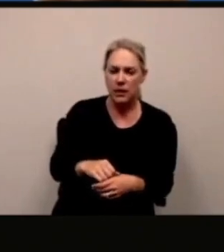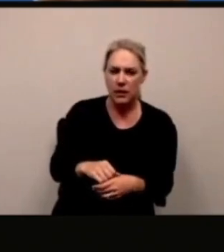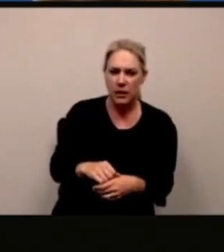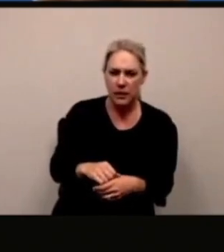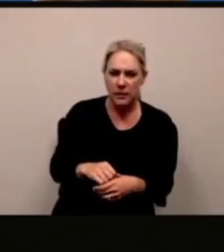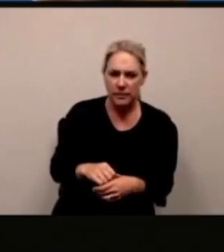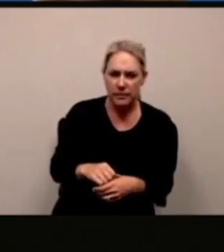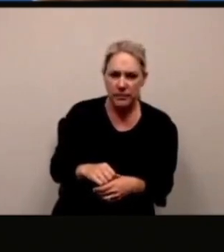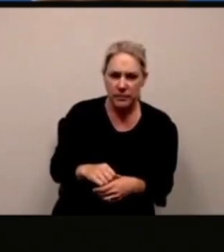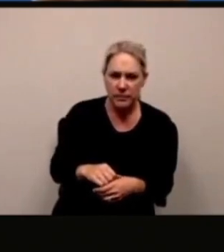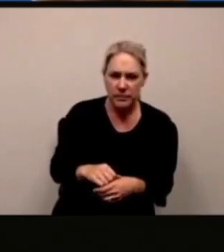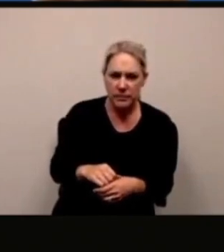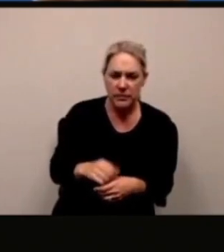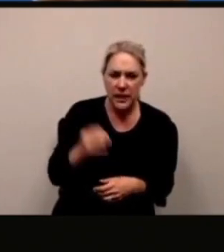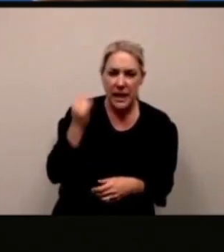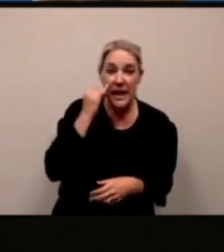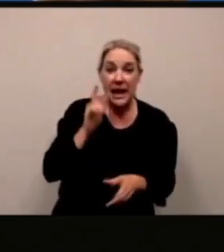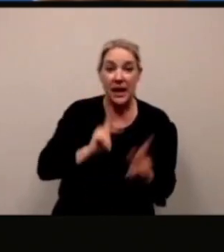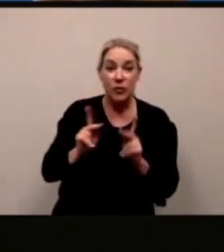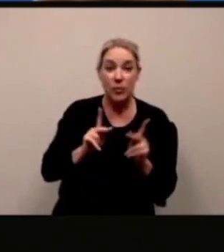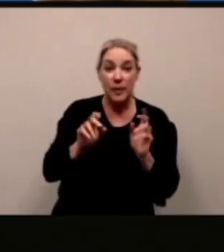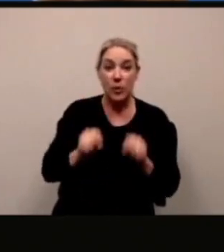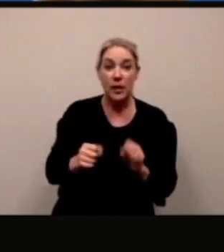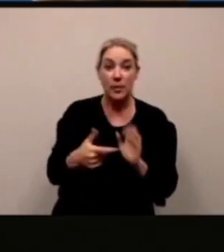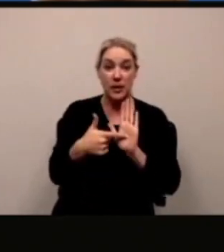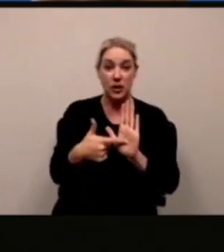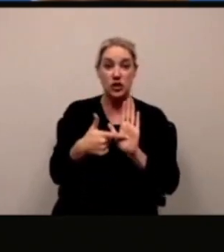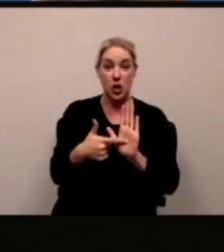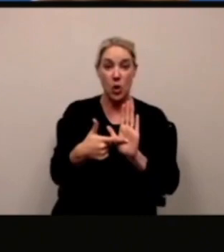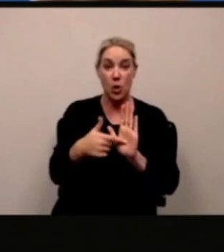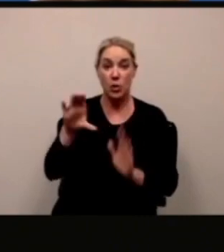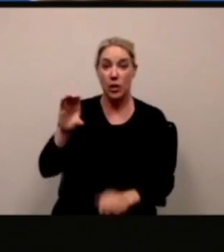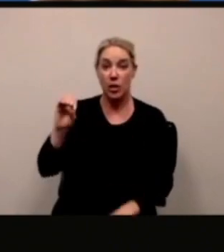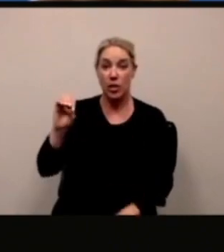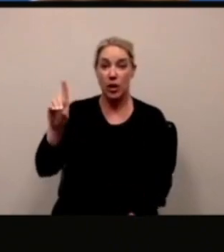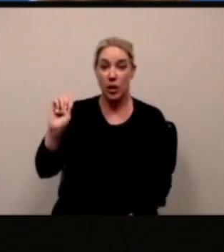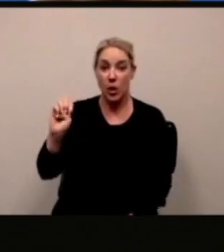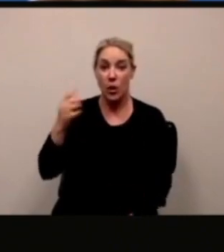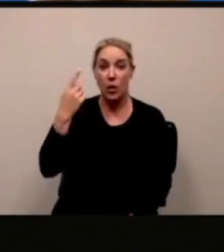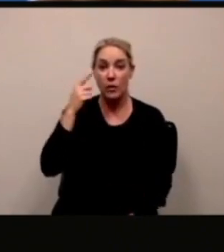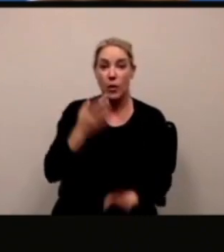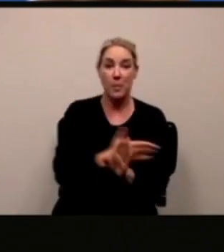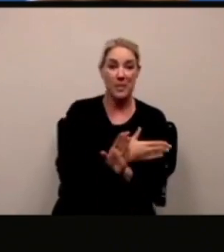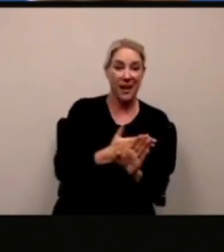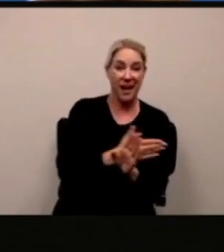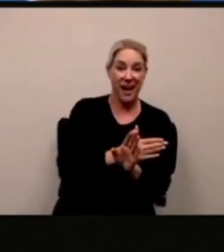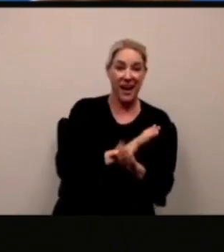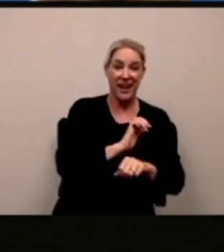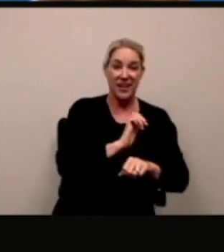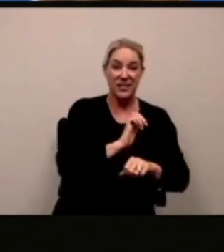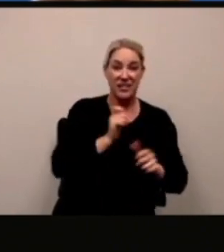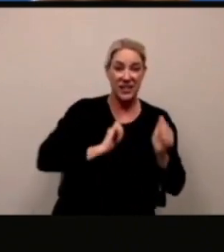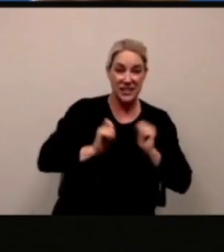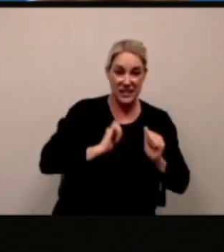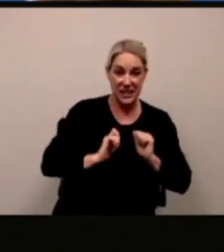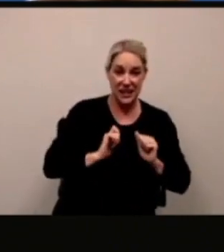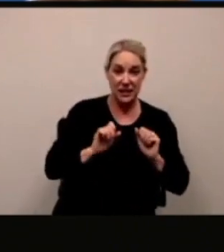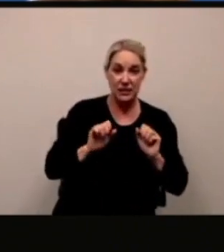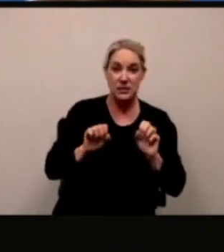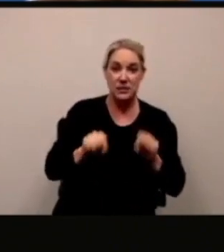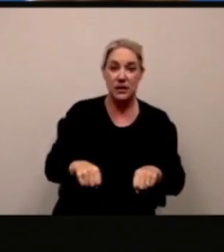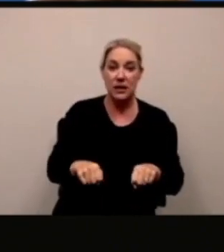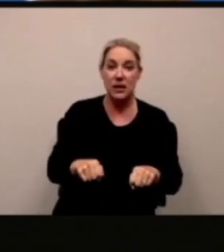if people could be shown the code for behind the scenes that powers these physics commands. They just want to see how much the buttons